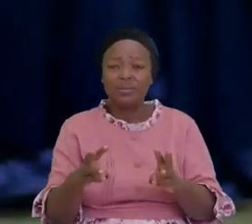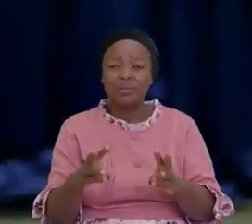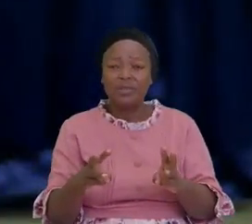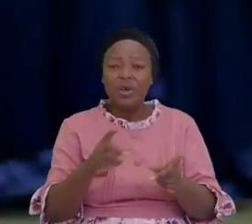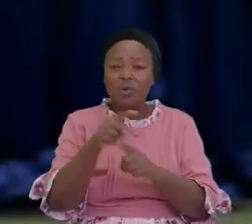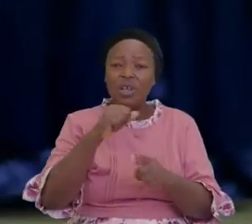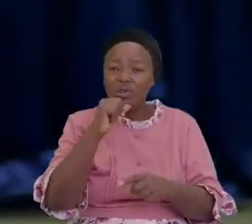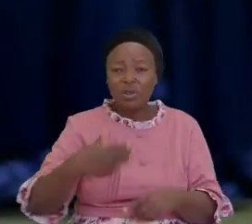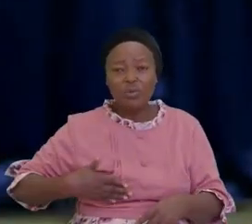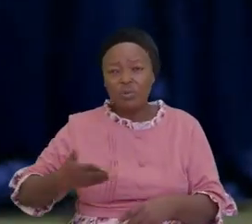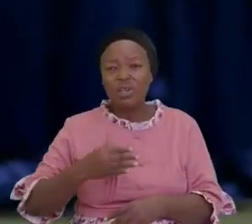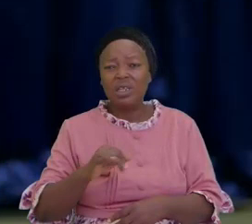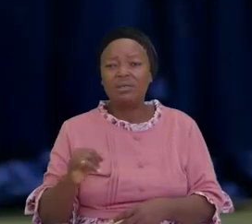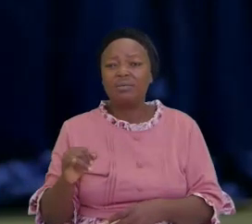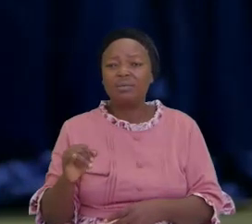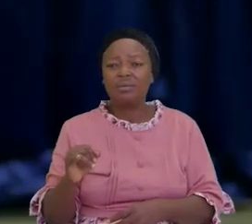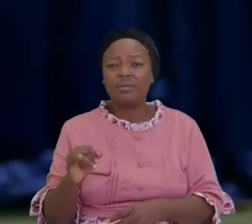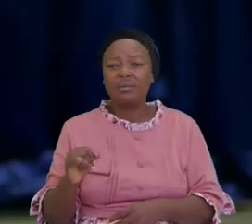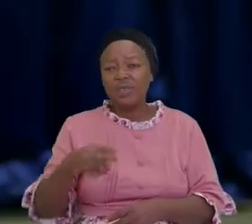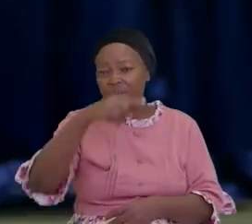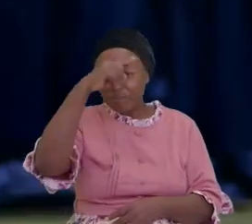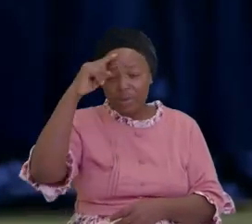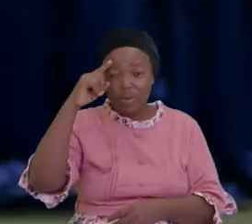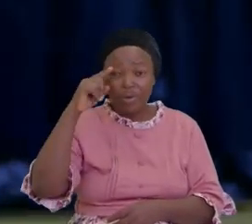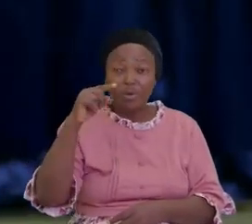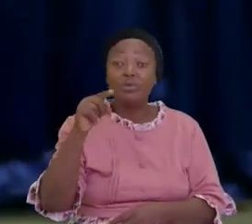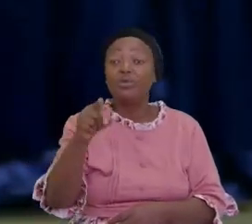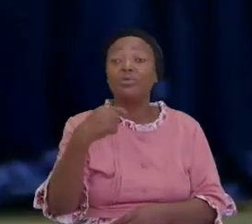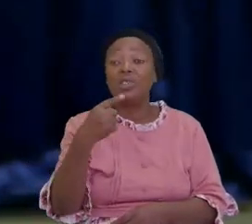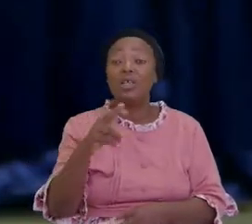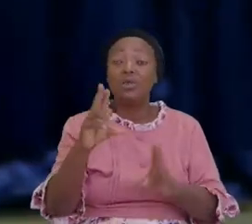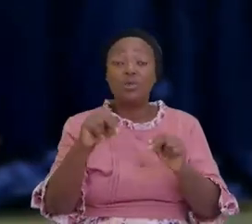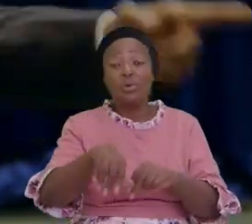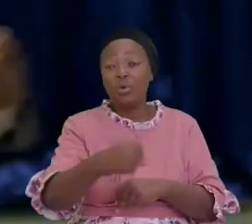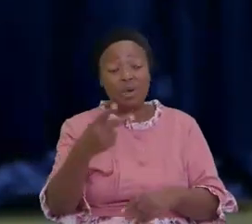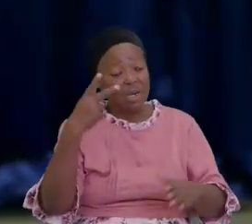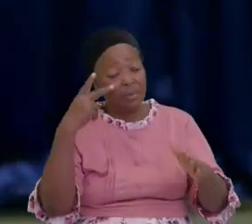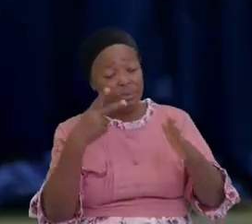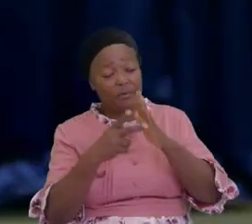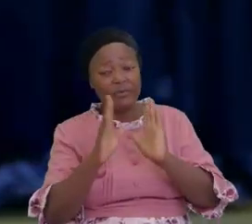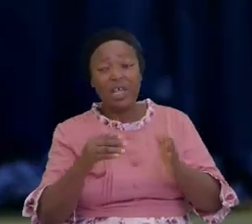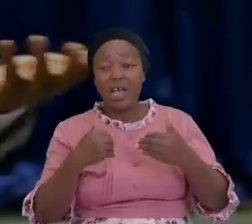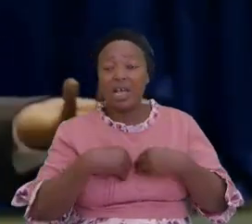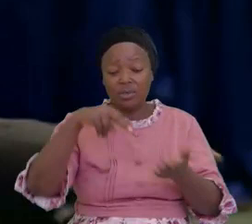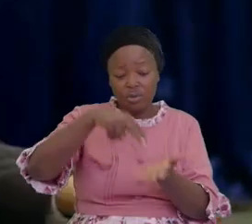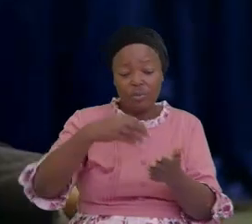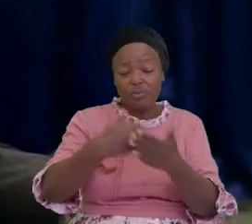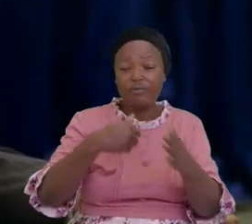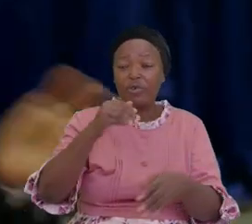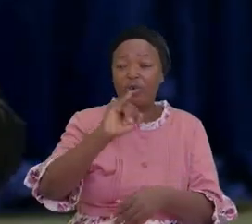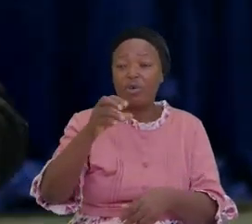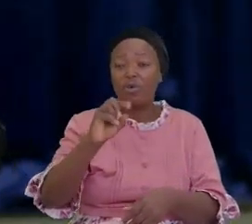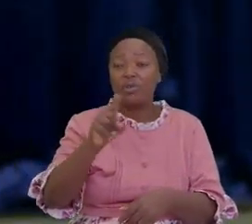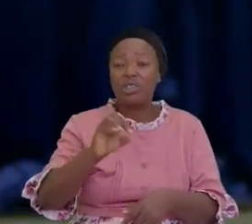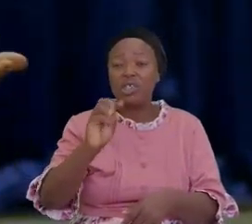you are not willing. Because you say no other prophet has stood before Jezebel. How can I